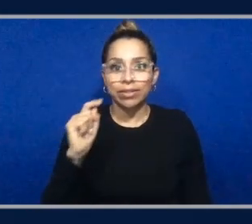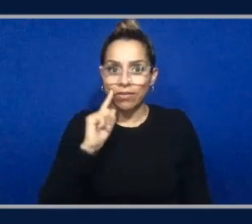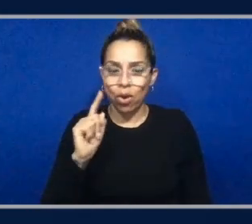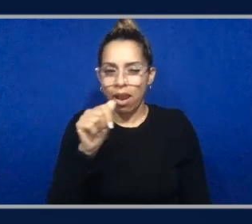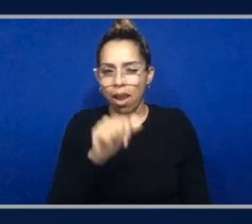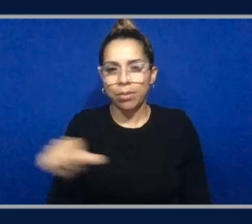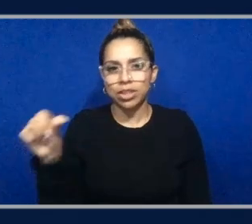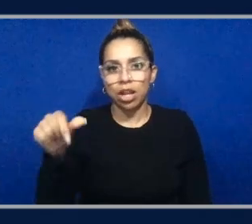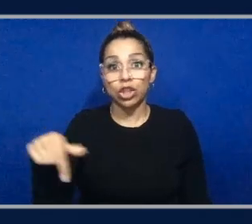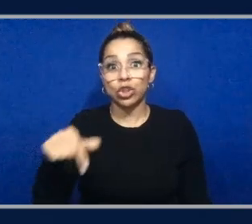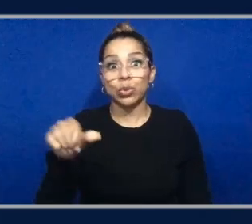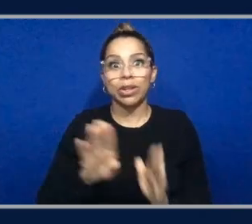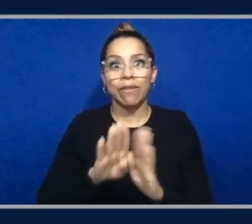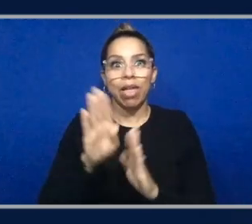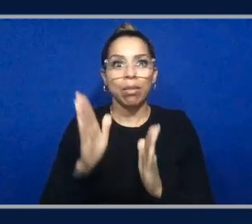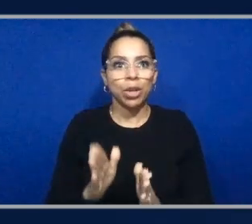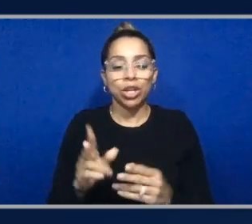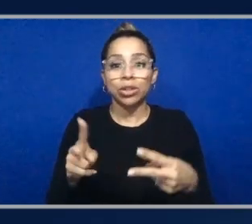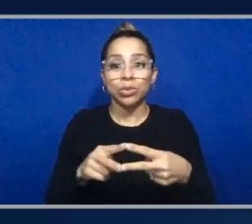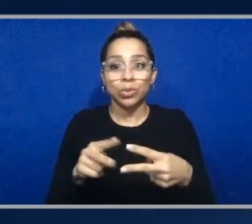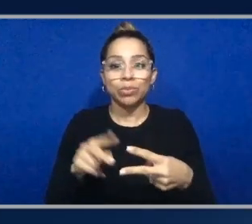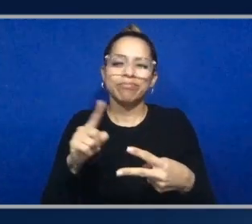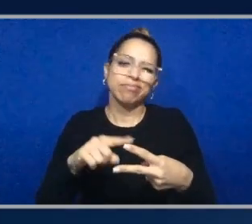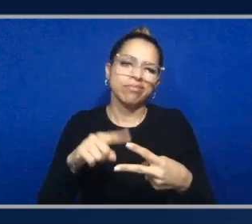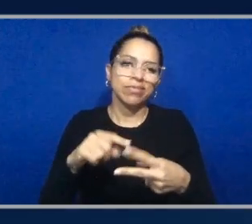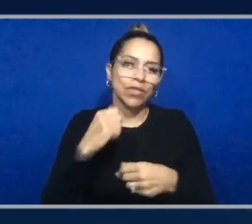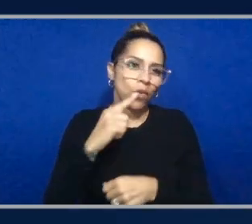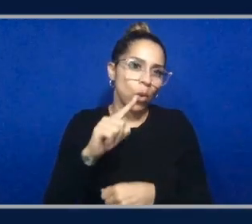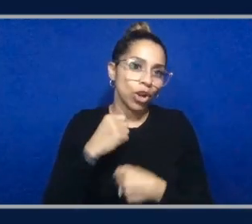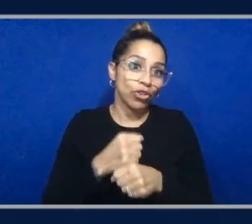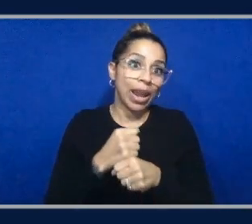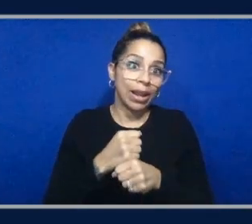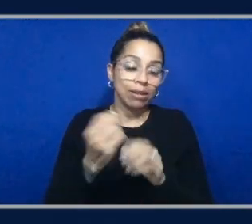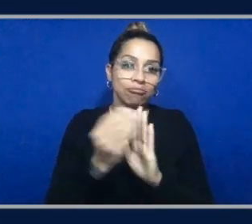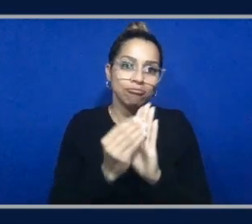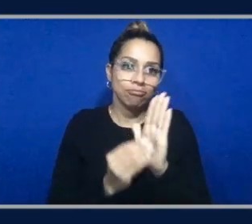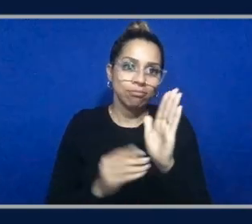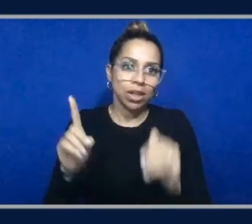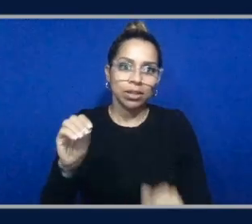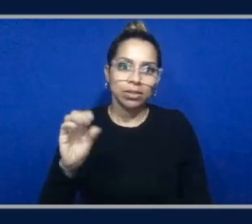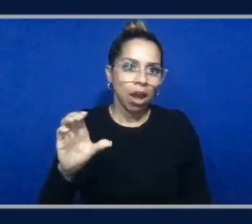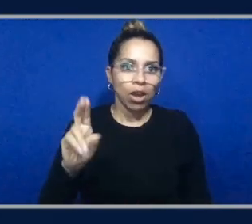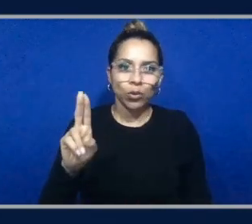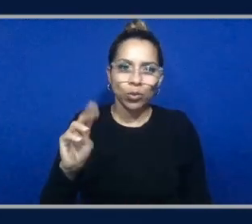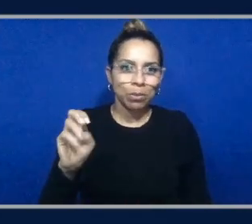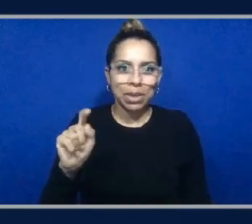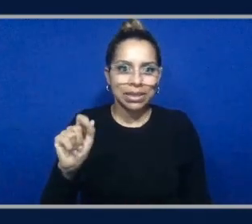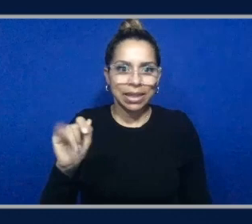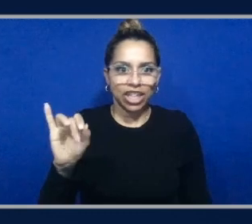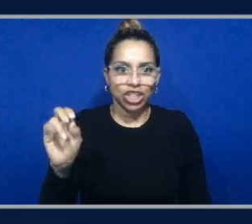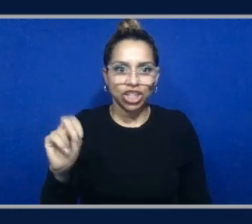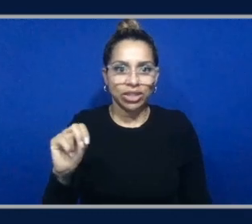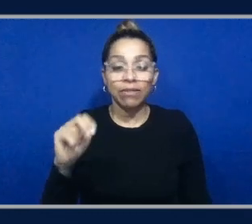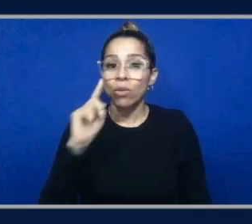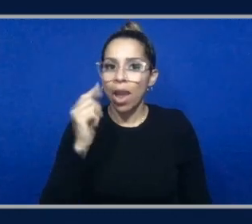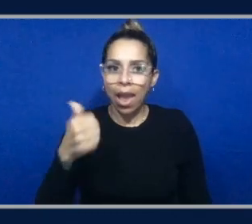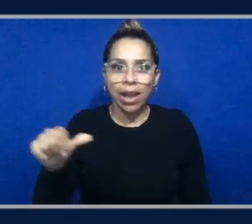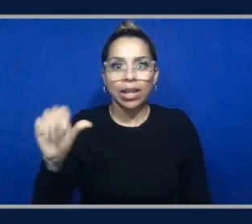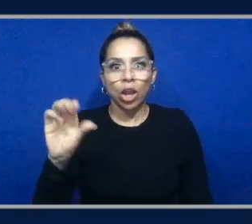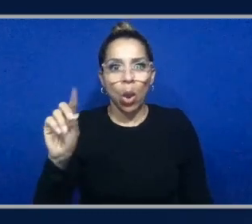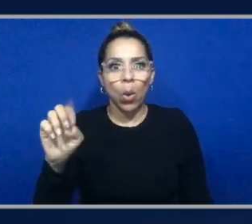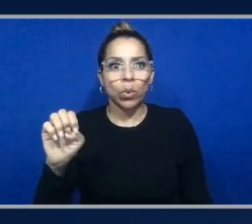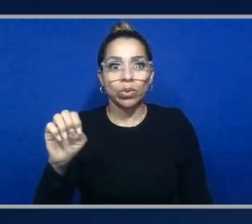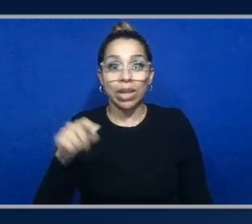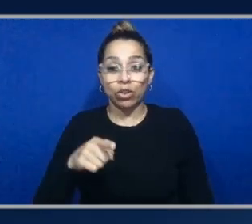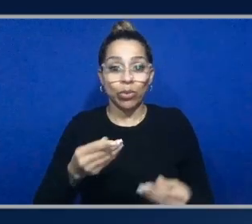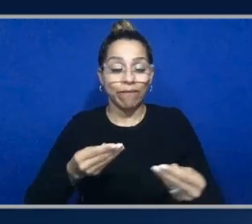talking about, one is for creating documentation for any code base that you feed into it, and the